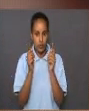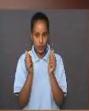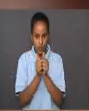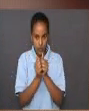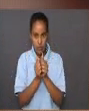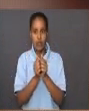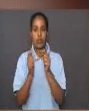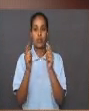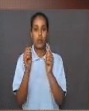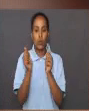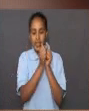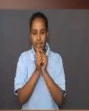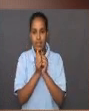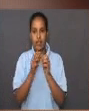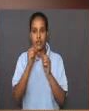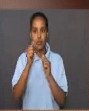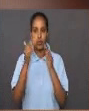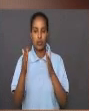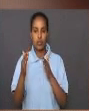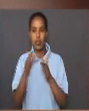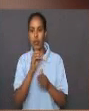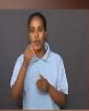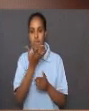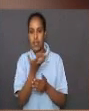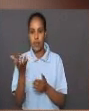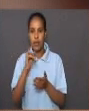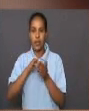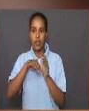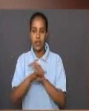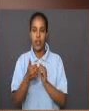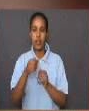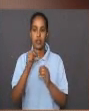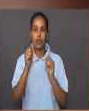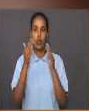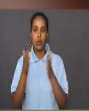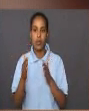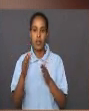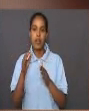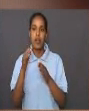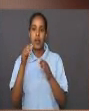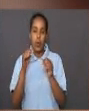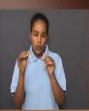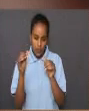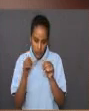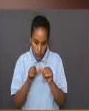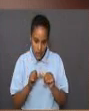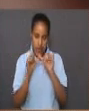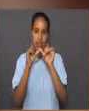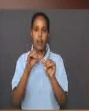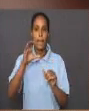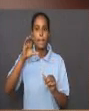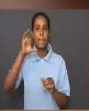associated with the dissolution of a substance in a solvent at